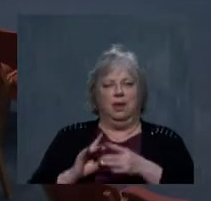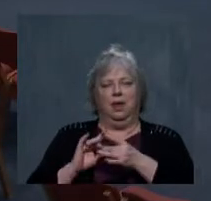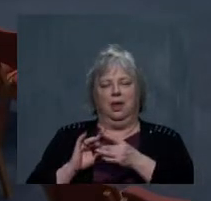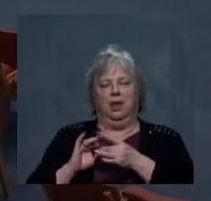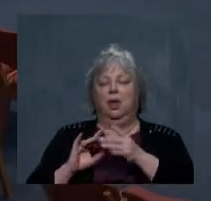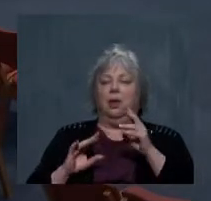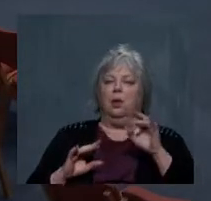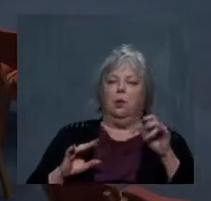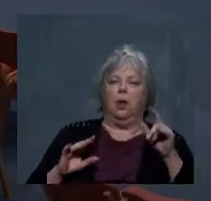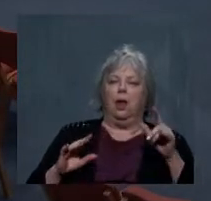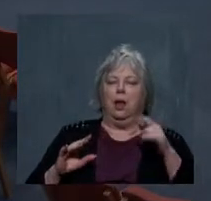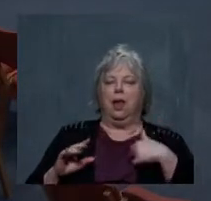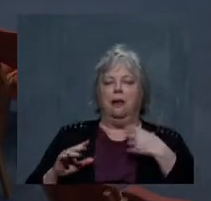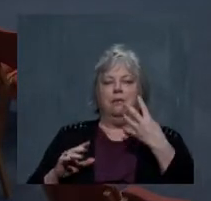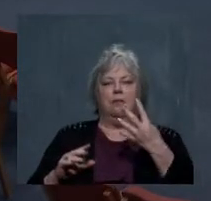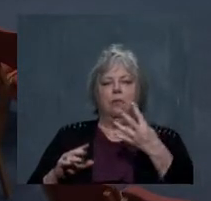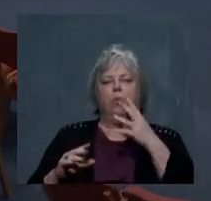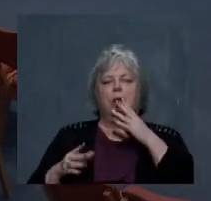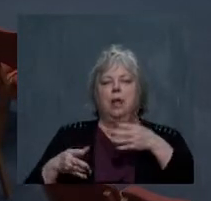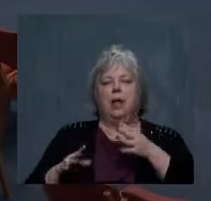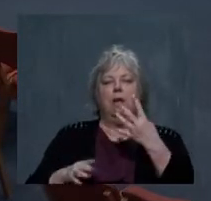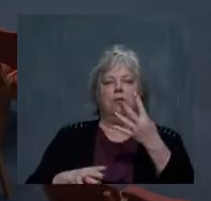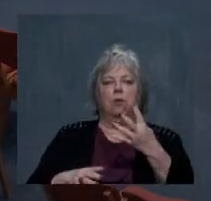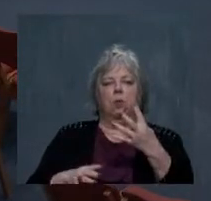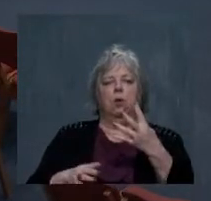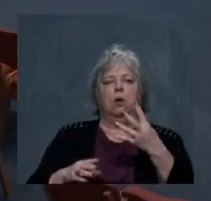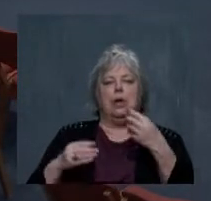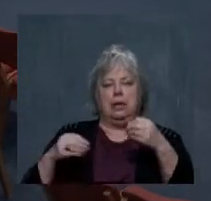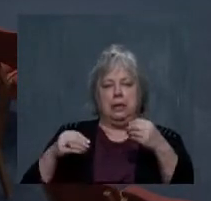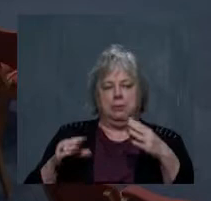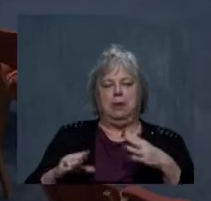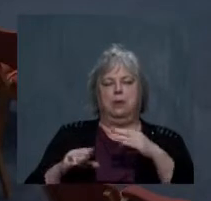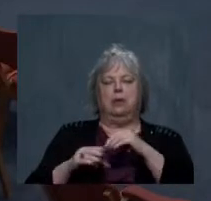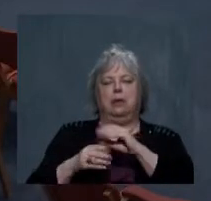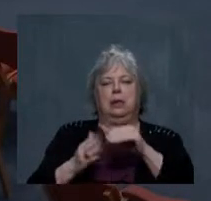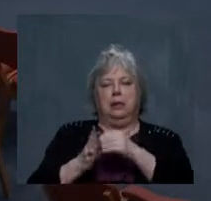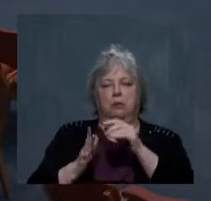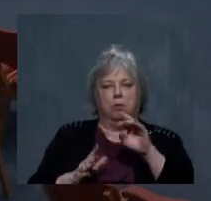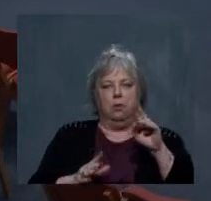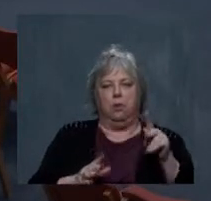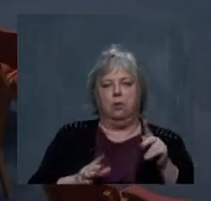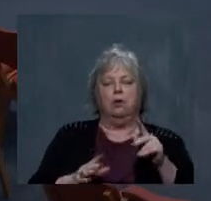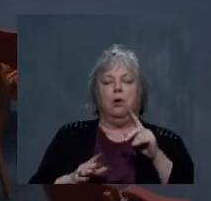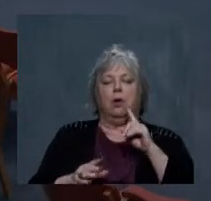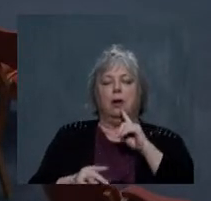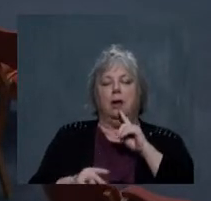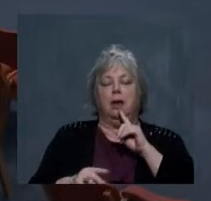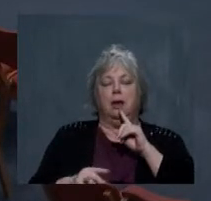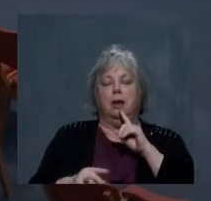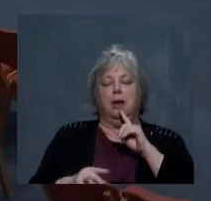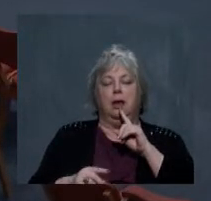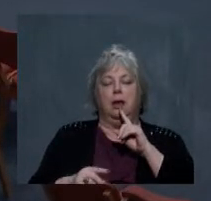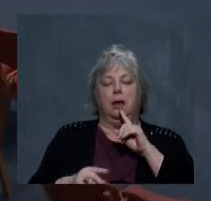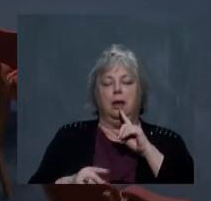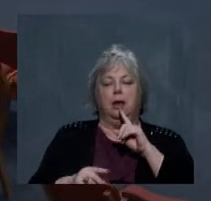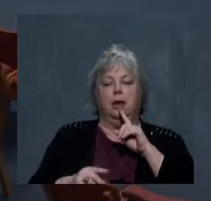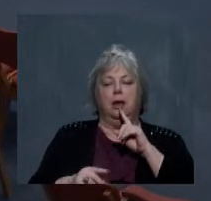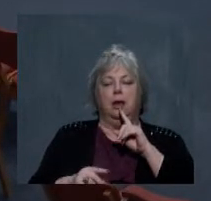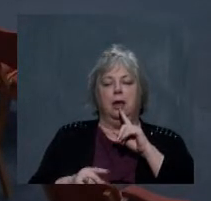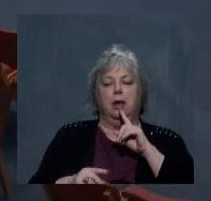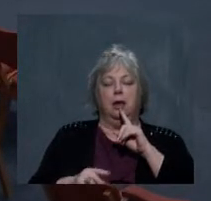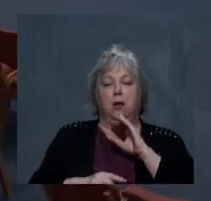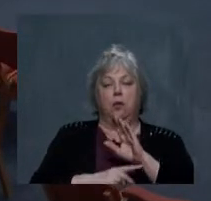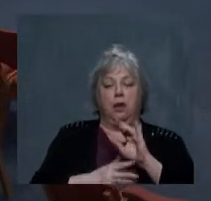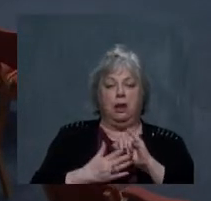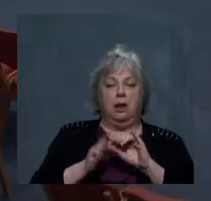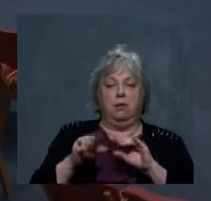there's four dispensaries will be allowed in Central Arkansas. I'll guarantee you if they pass the applications to the state, there'll be someone who